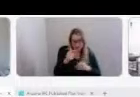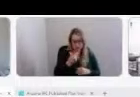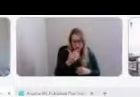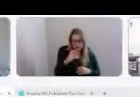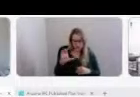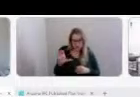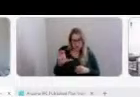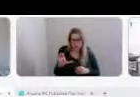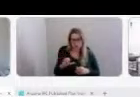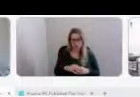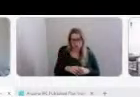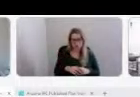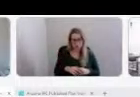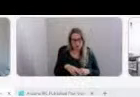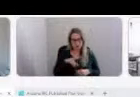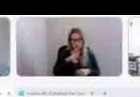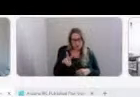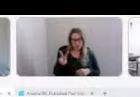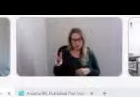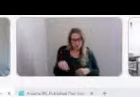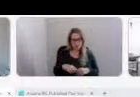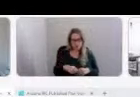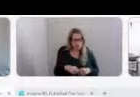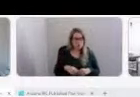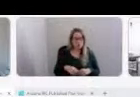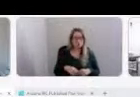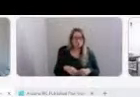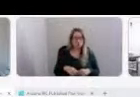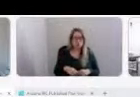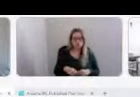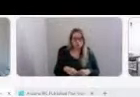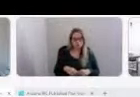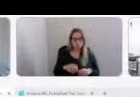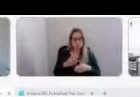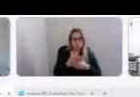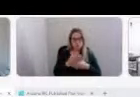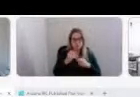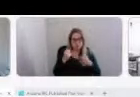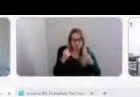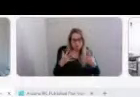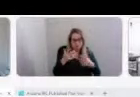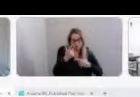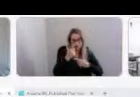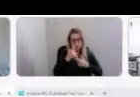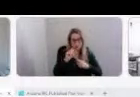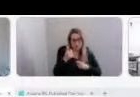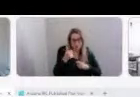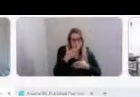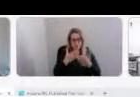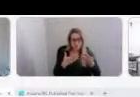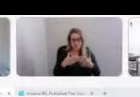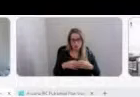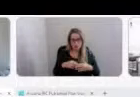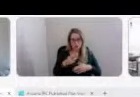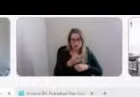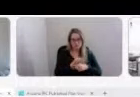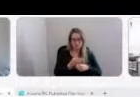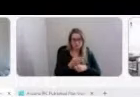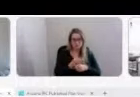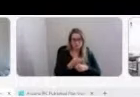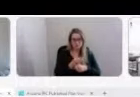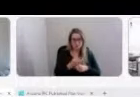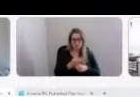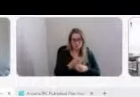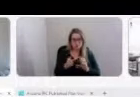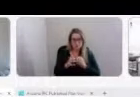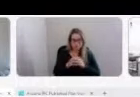i-17 in the verde valley we're a tourist corridor and share many interests with other parts of our region we are a close-knit